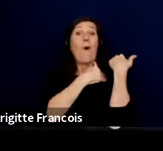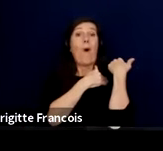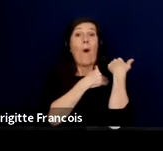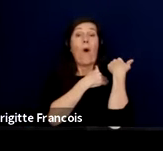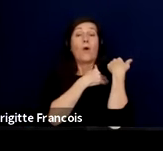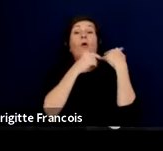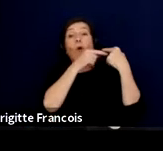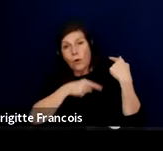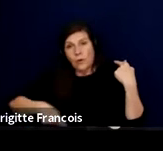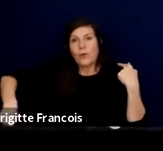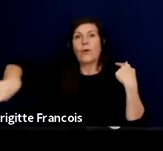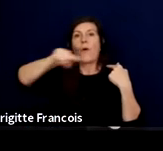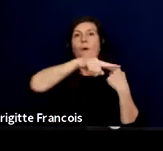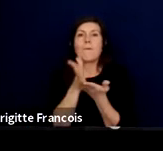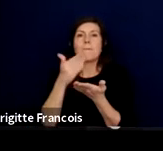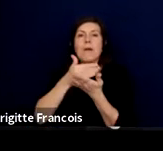Sorry. Thank you.